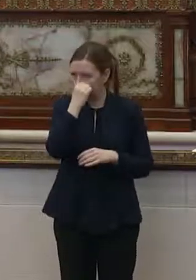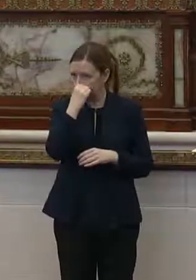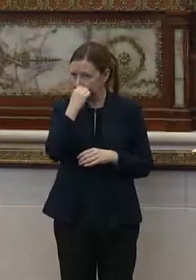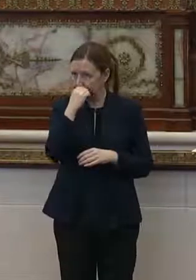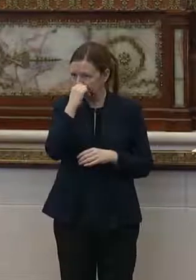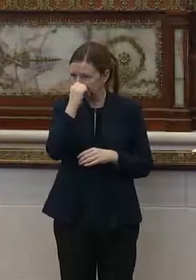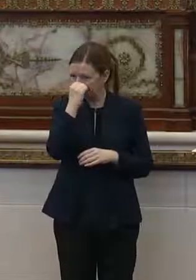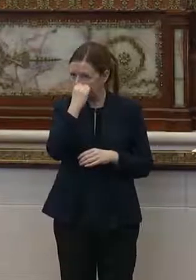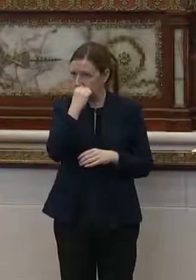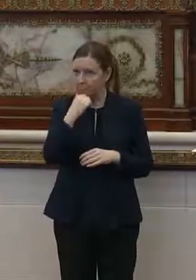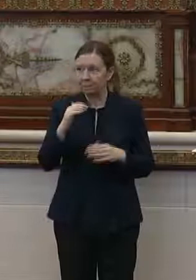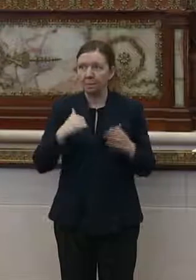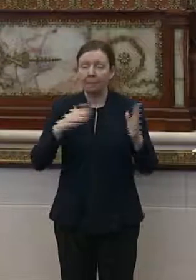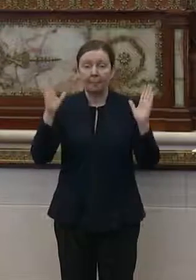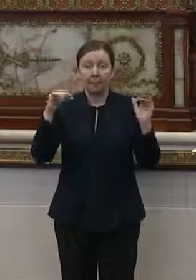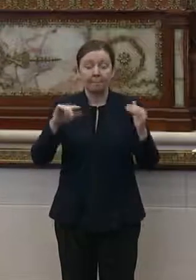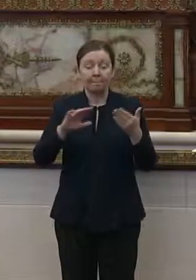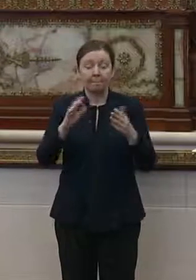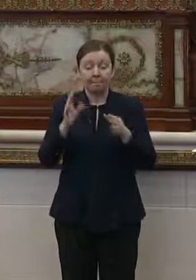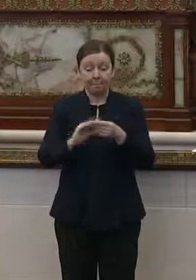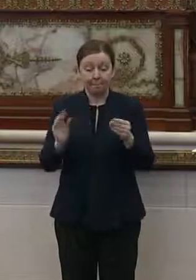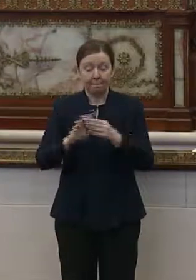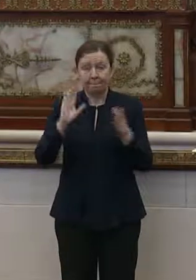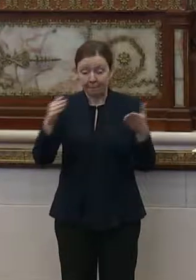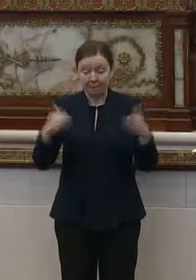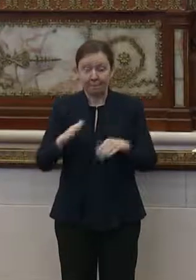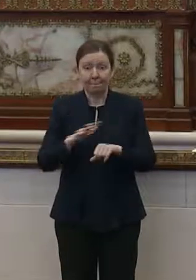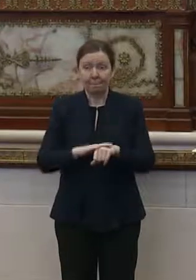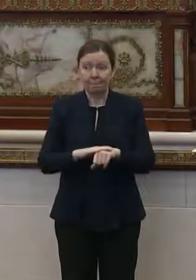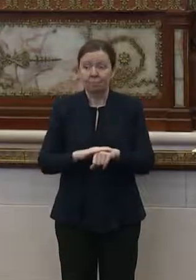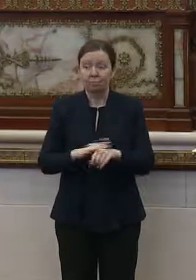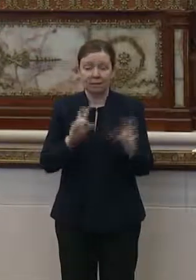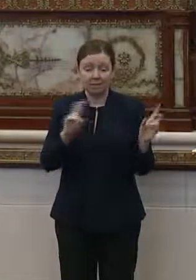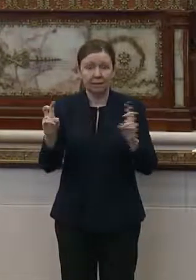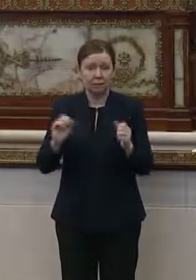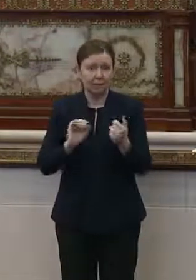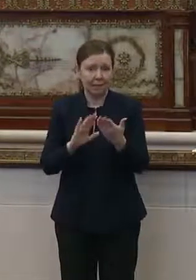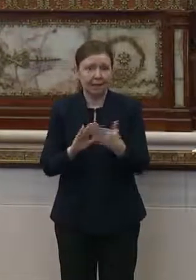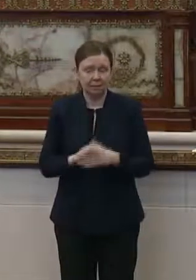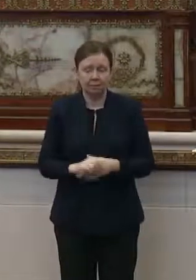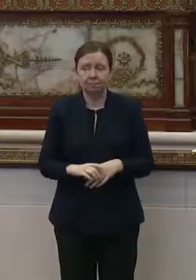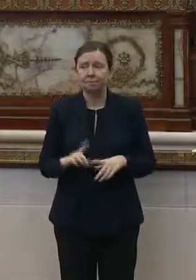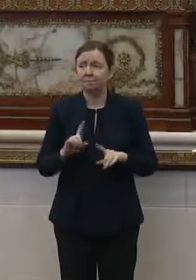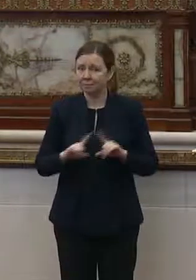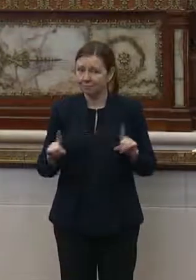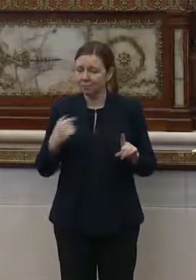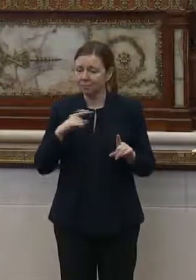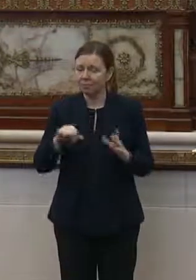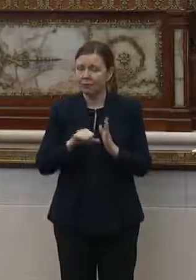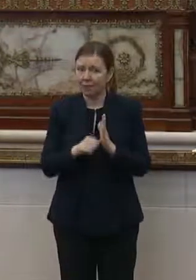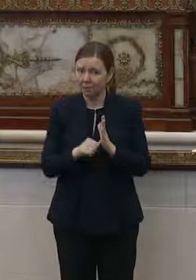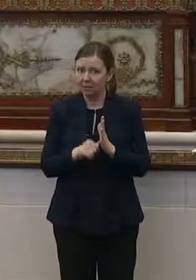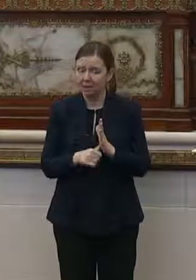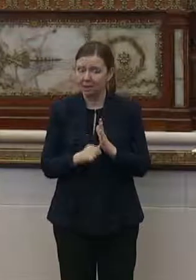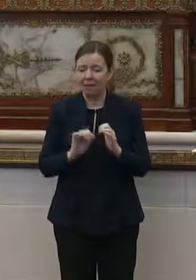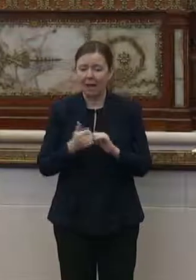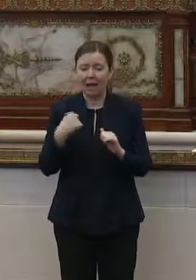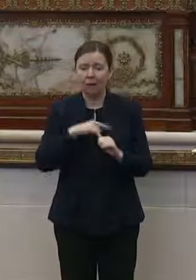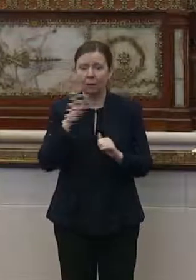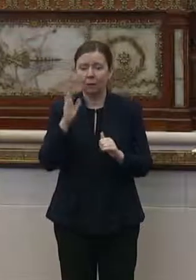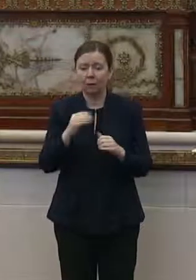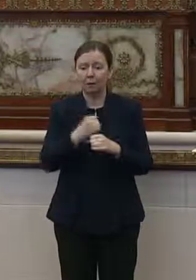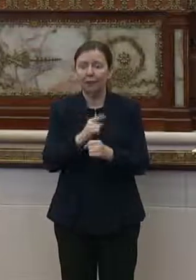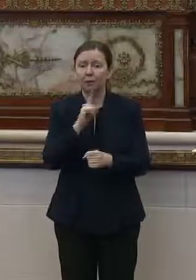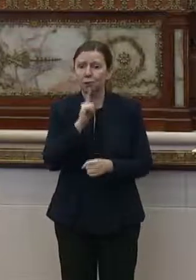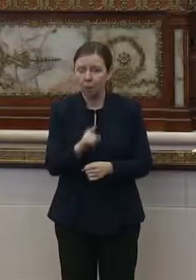this hearing will, of course, focus on the issues at hand, but does need to emphasize how we are going to